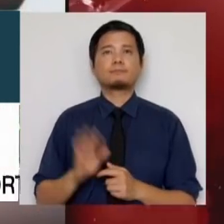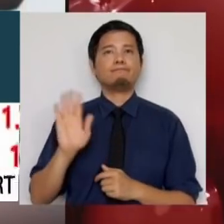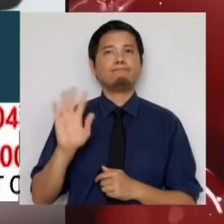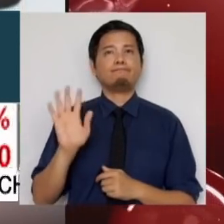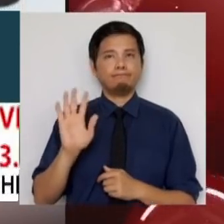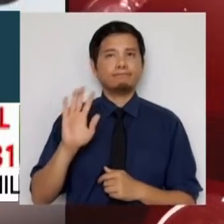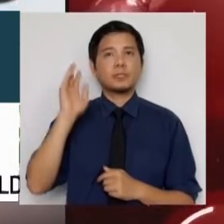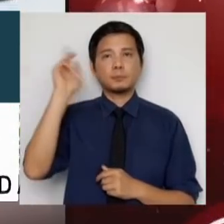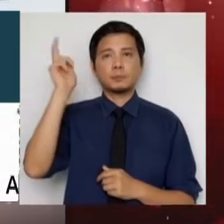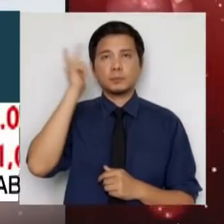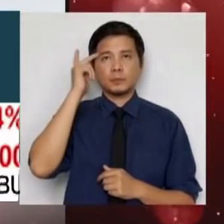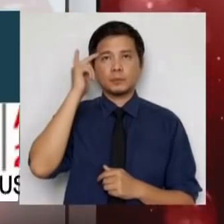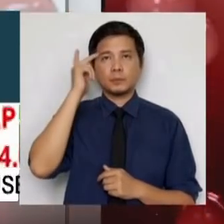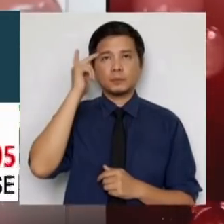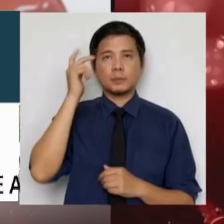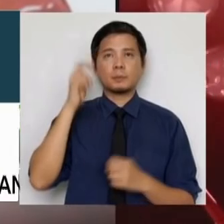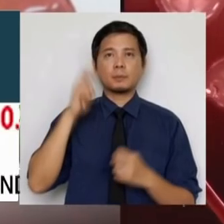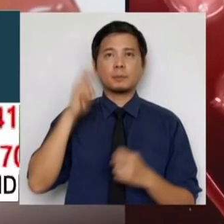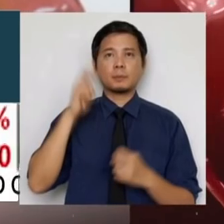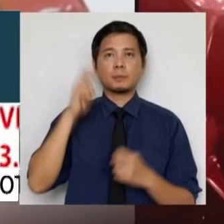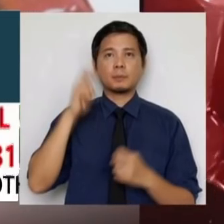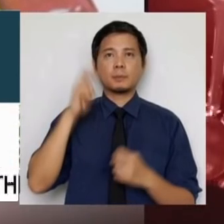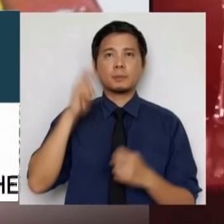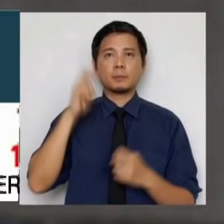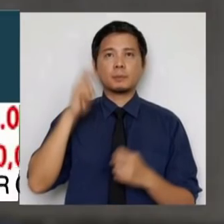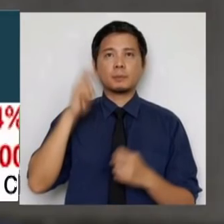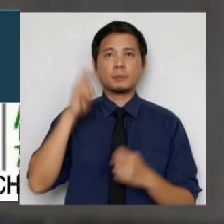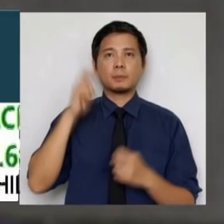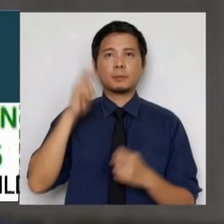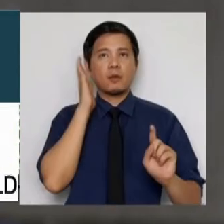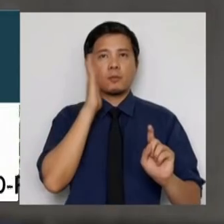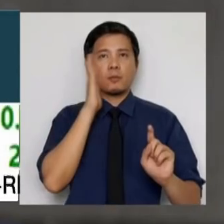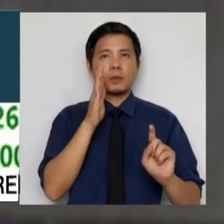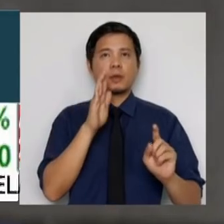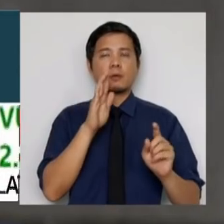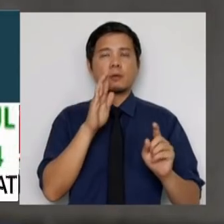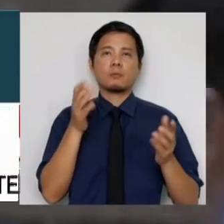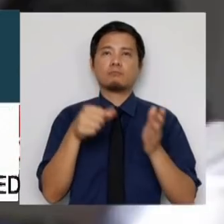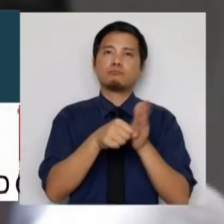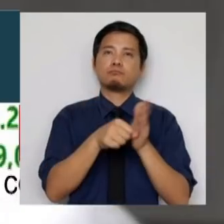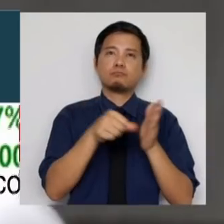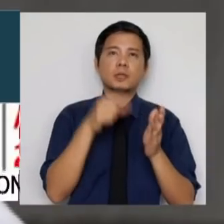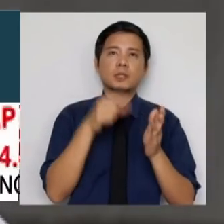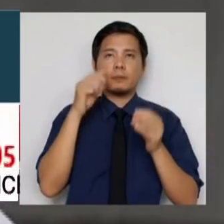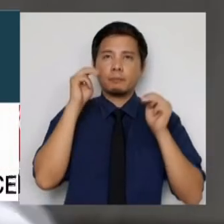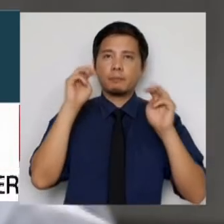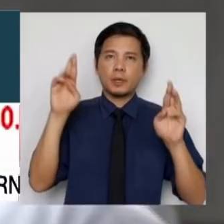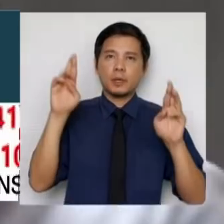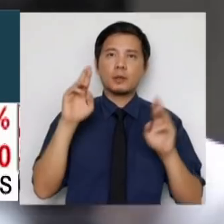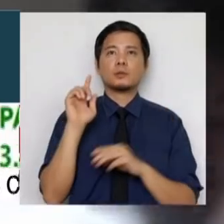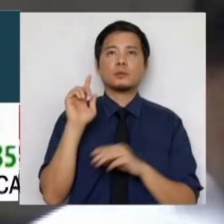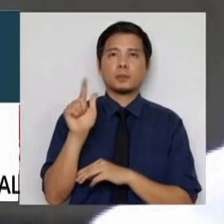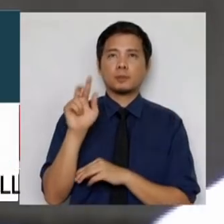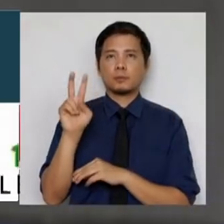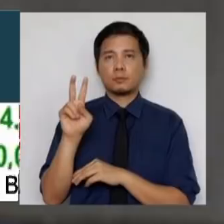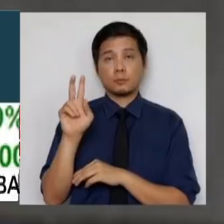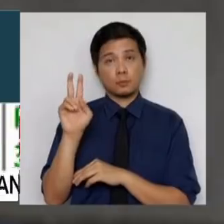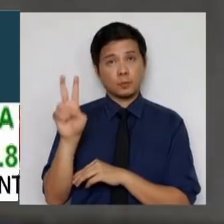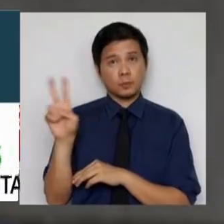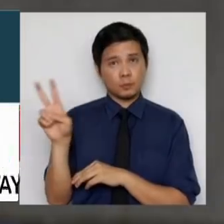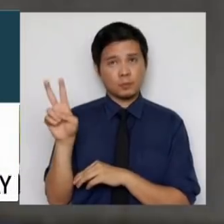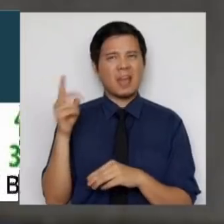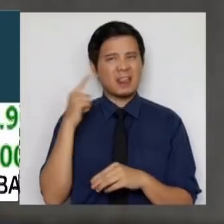Defensor is running for mayor in 2022 against me. So I don't think that it's proper for me to reach out to him. He might misinterpret my